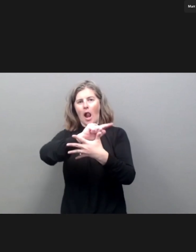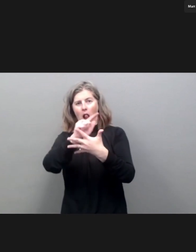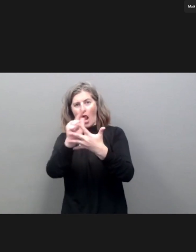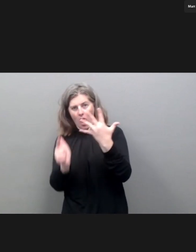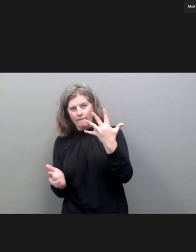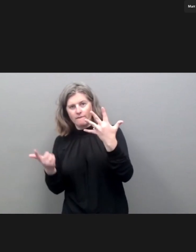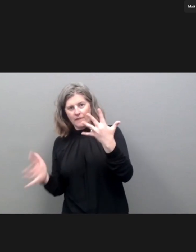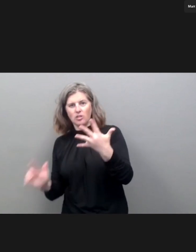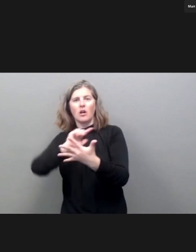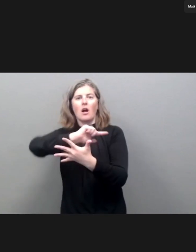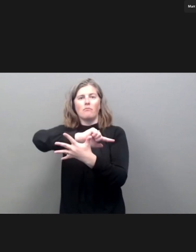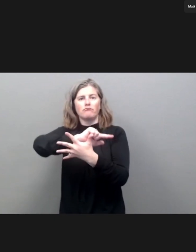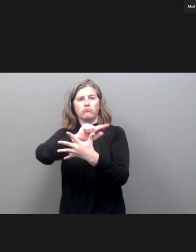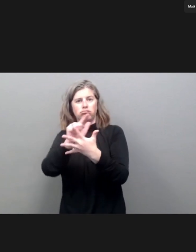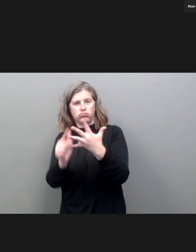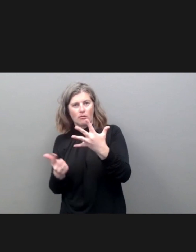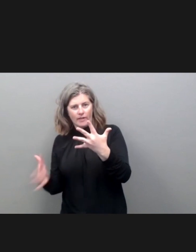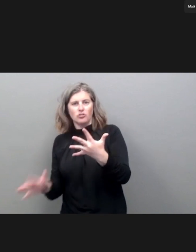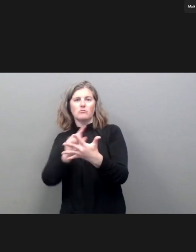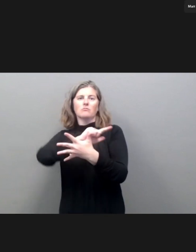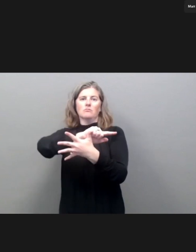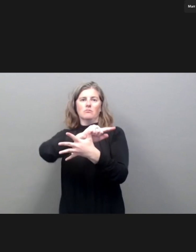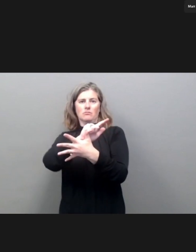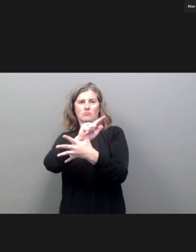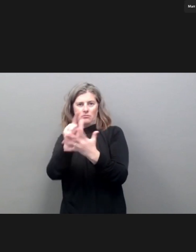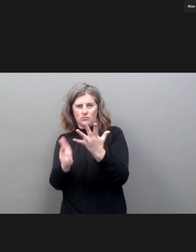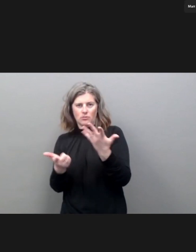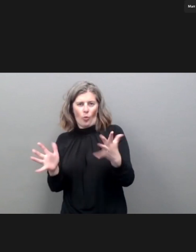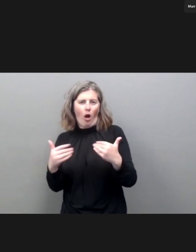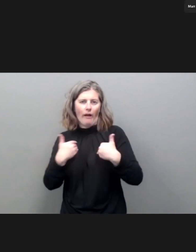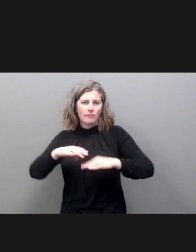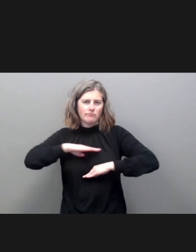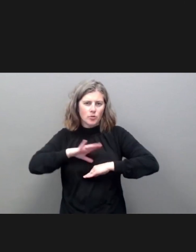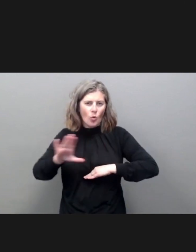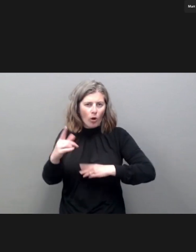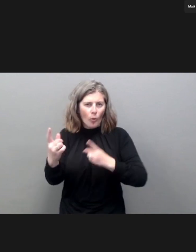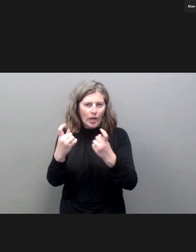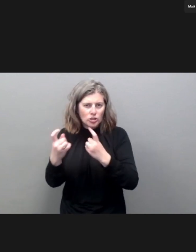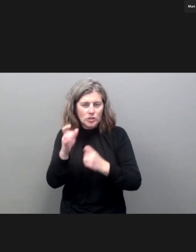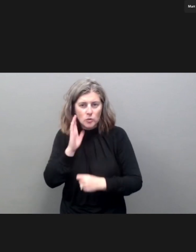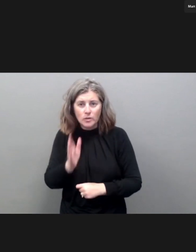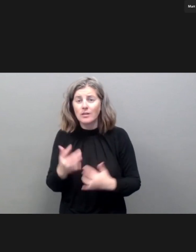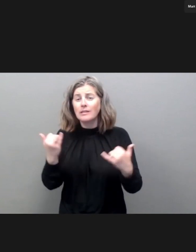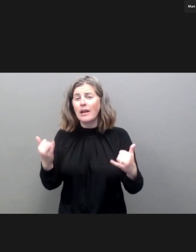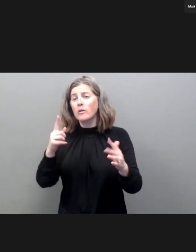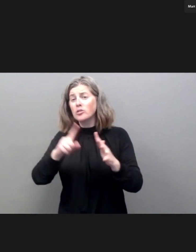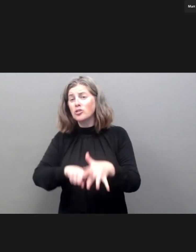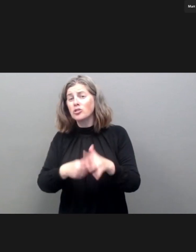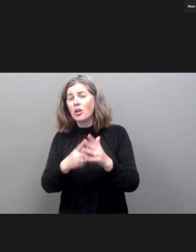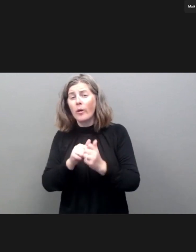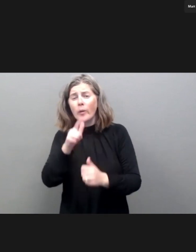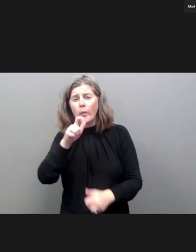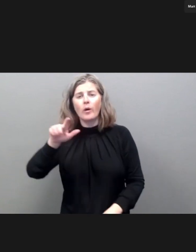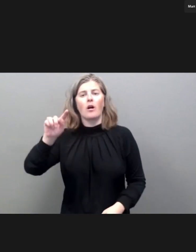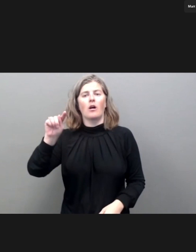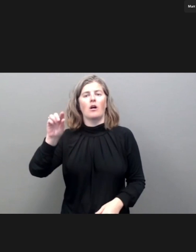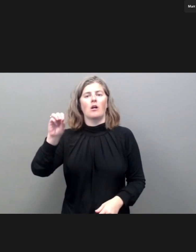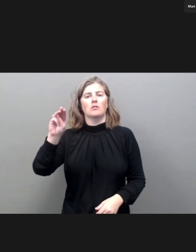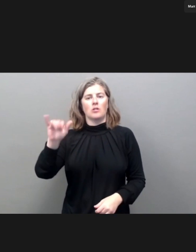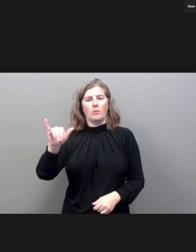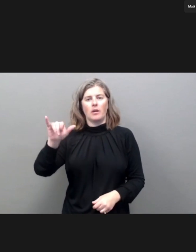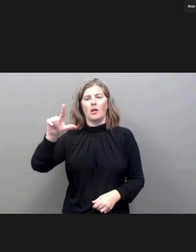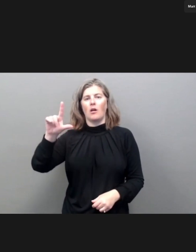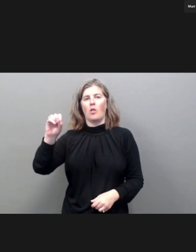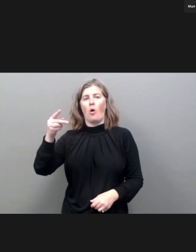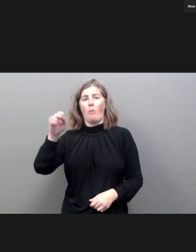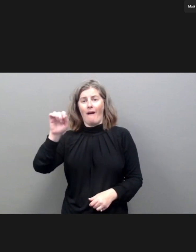list here as many times as we need to until everyone's had a chance to ask their questions. So with that, I will start with Tommy Lopez, followed by